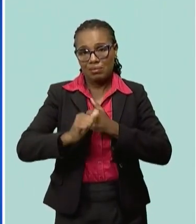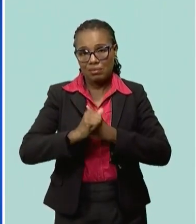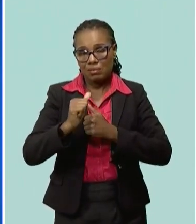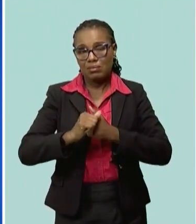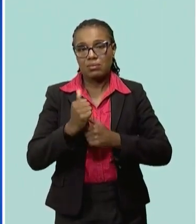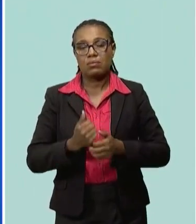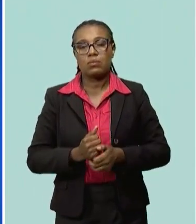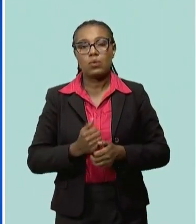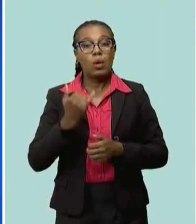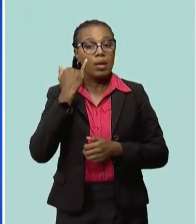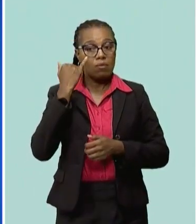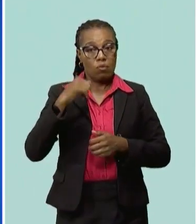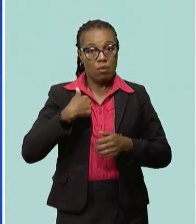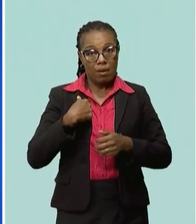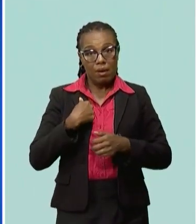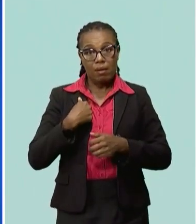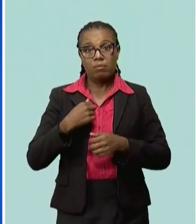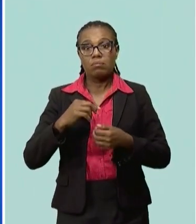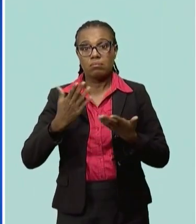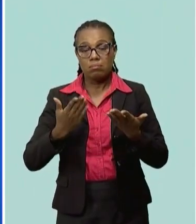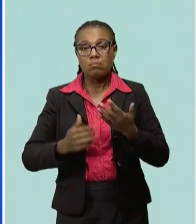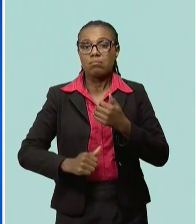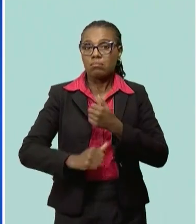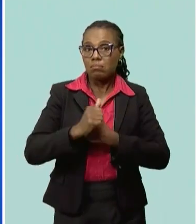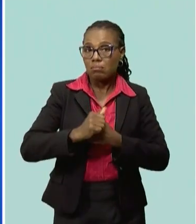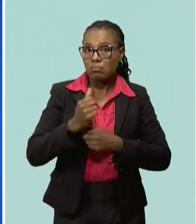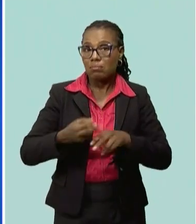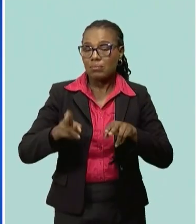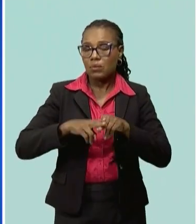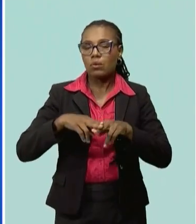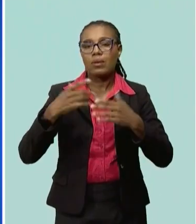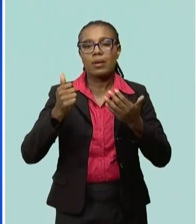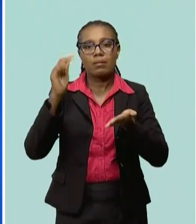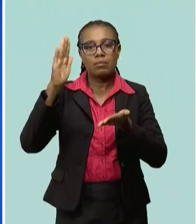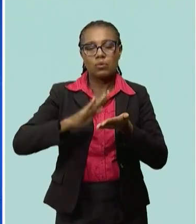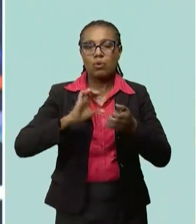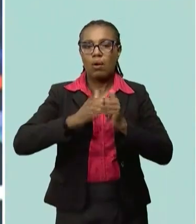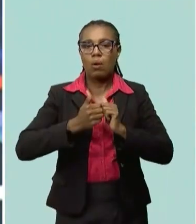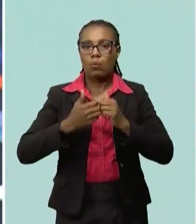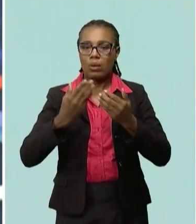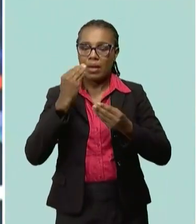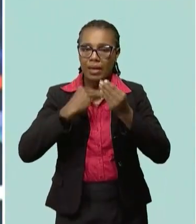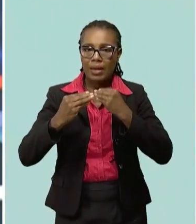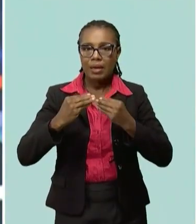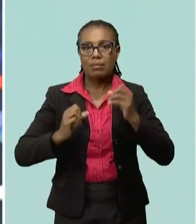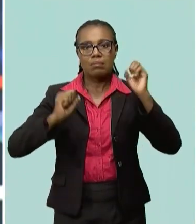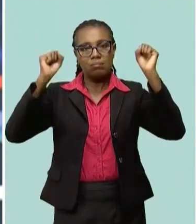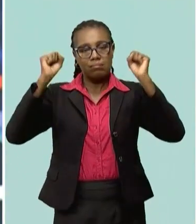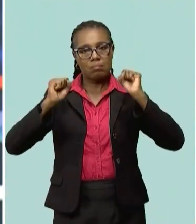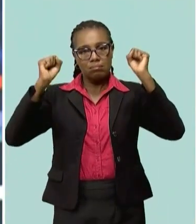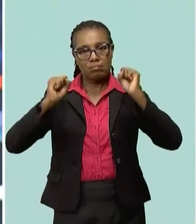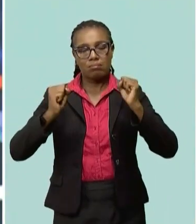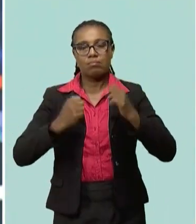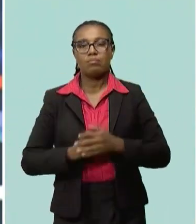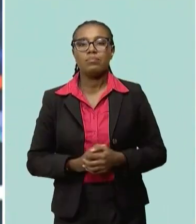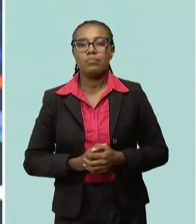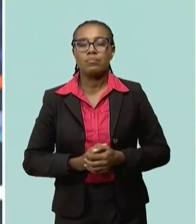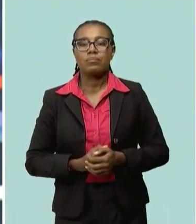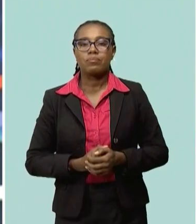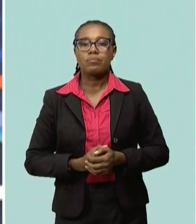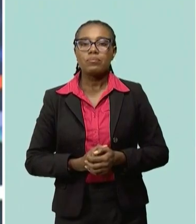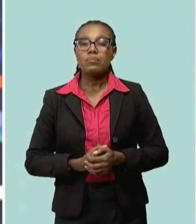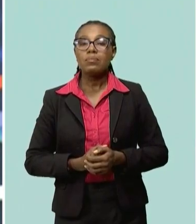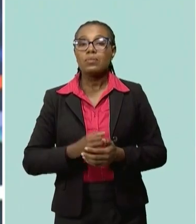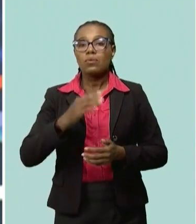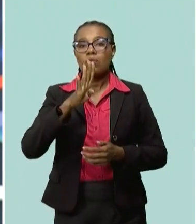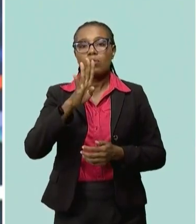your risk, you can help reduce that risk by healthy lifestyle. The 46-year-old man who was